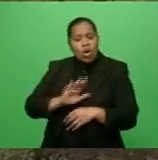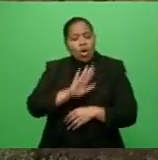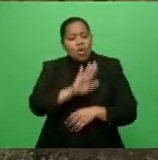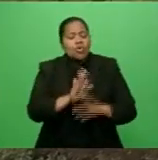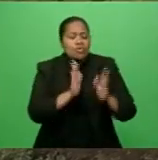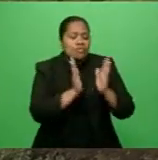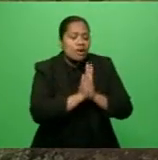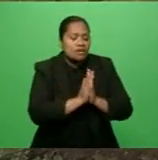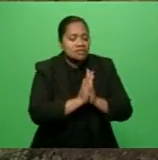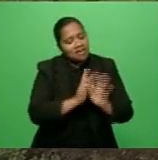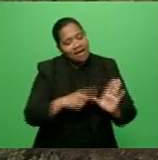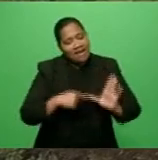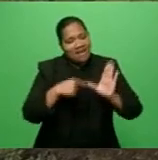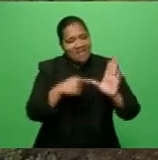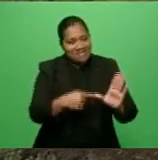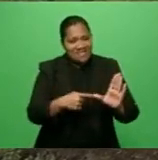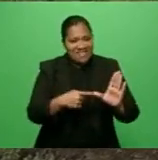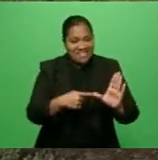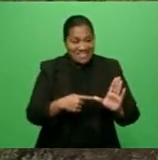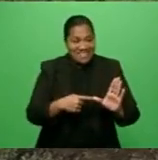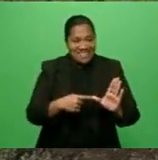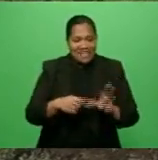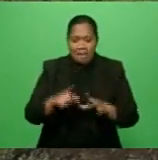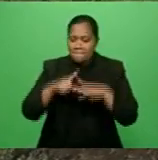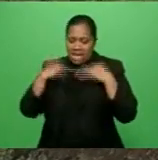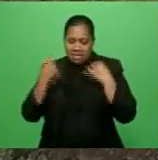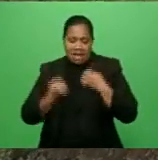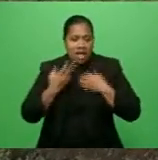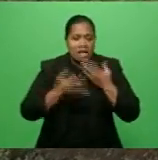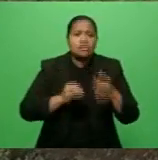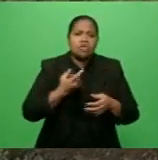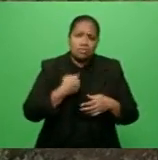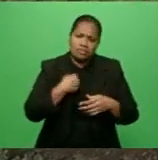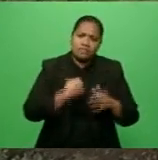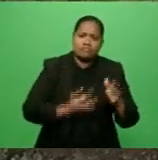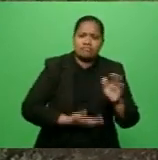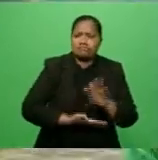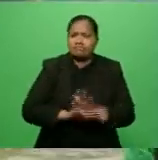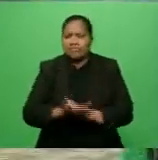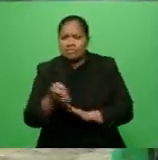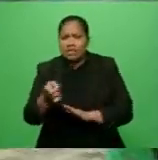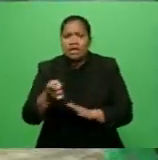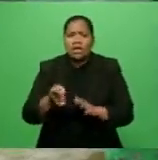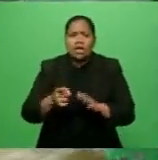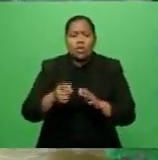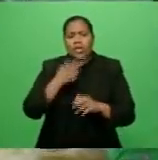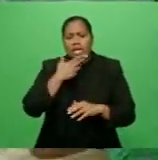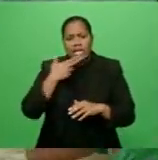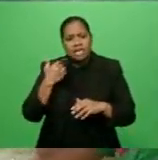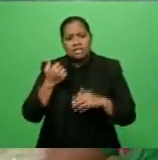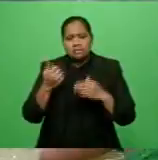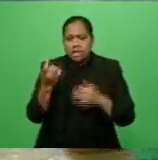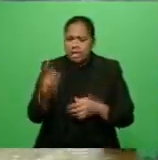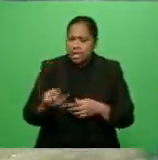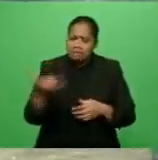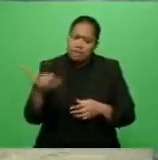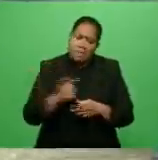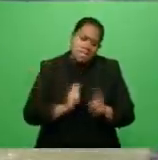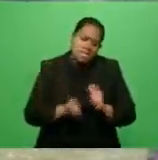answered. I went to fisheries department. They were so nice, kind. They came, tested the soil, the water